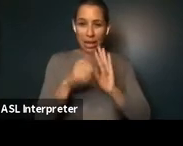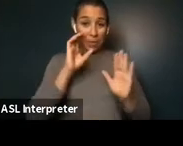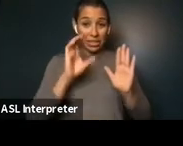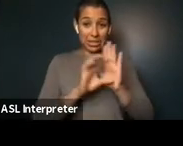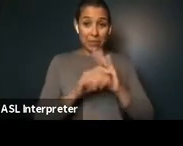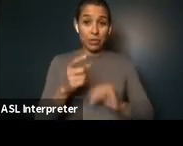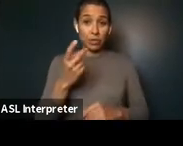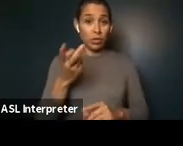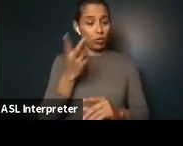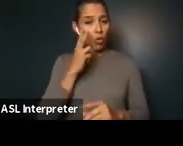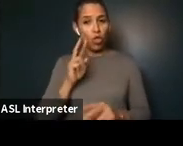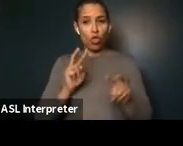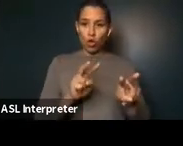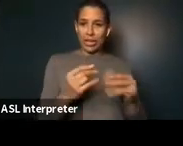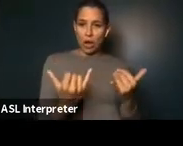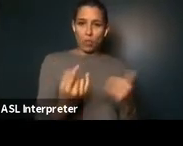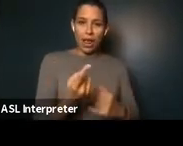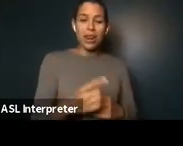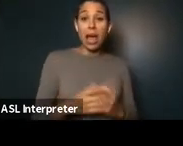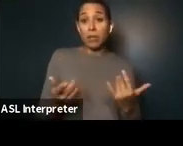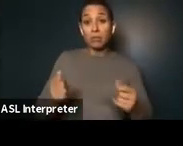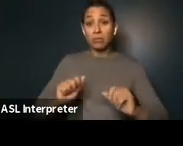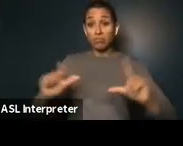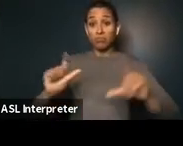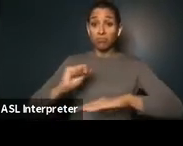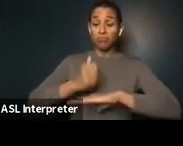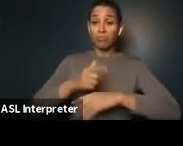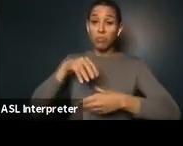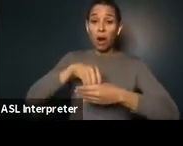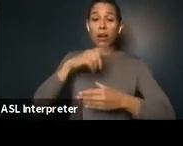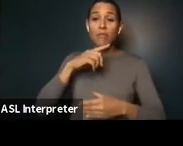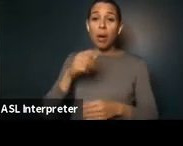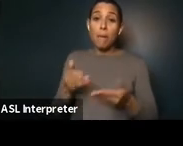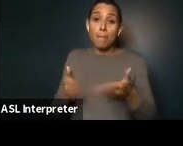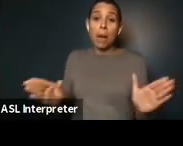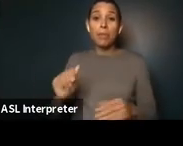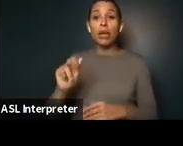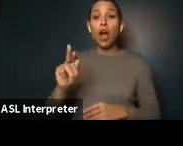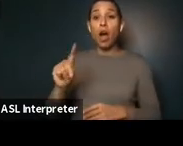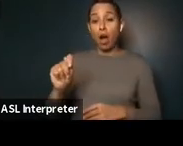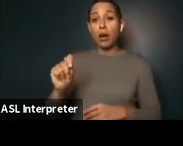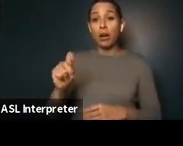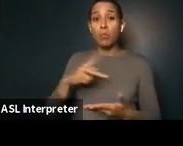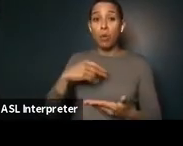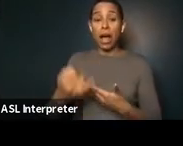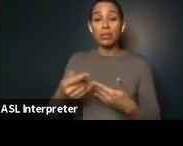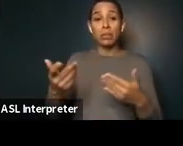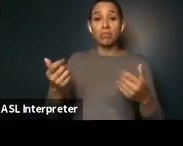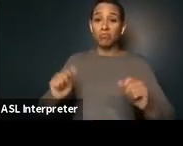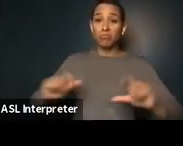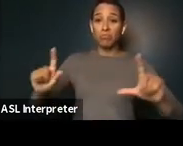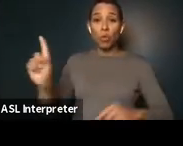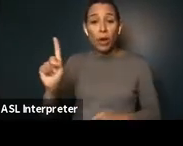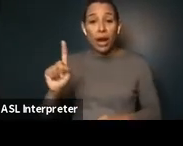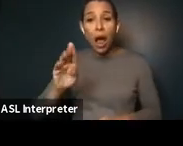is up right now. And it's part of a public art fund project, which is up in a bus shelter. But normally that